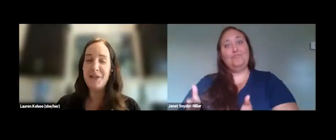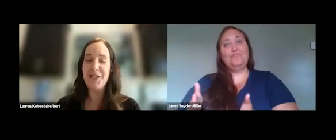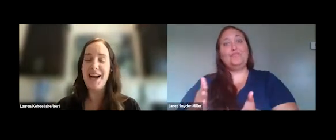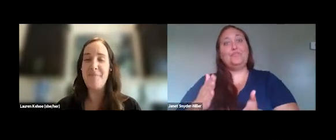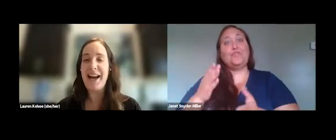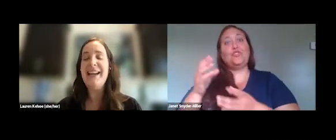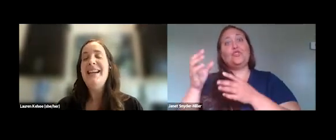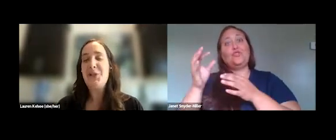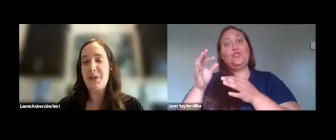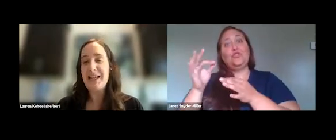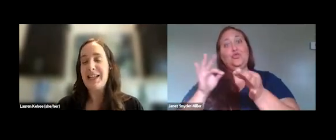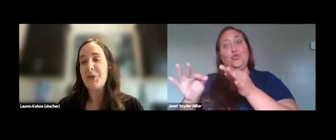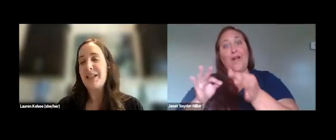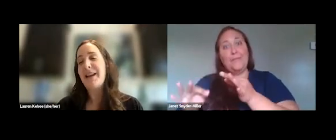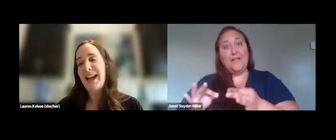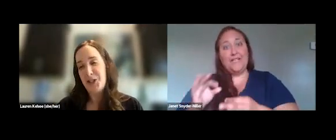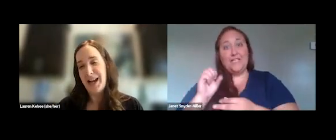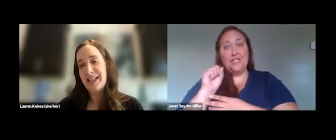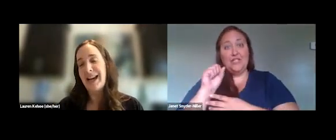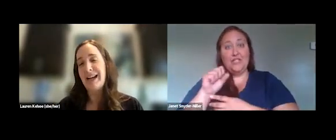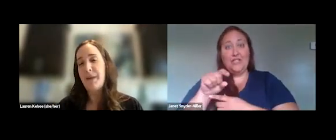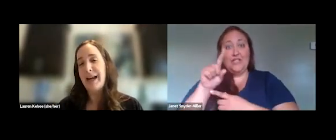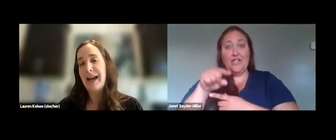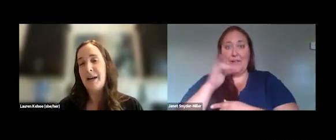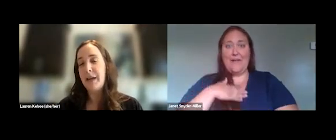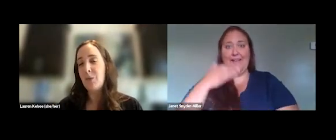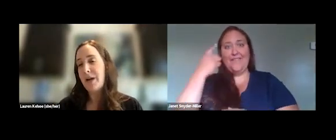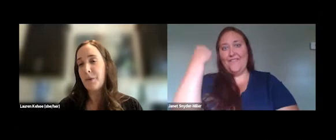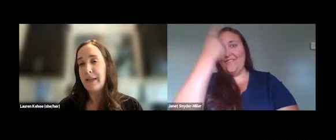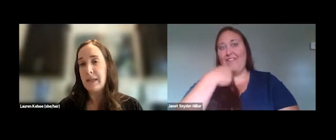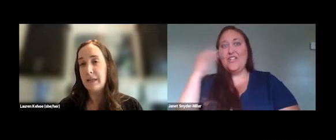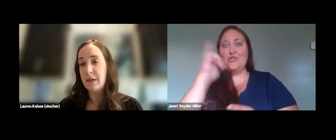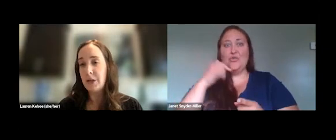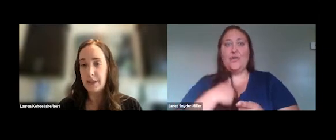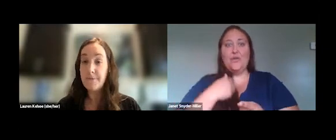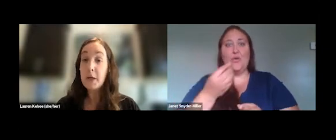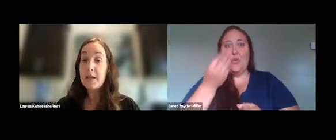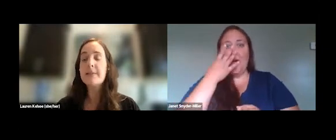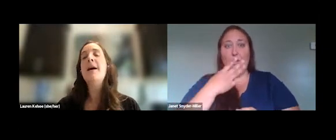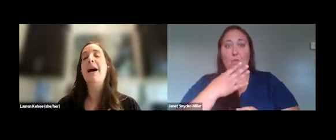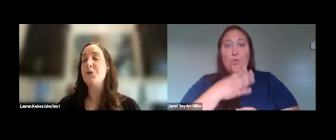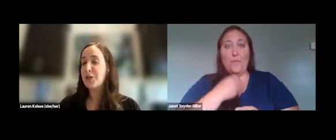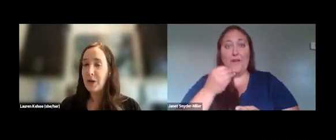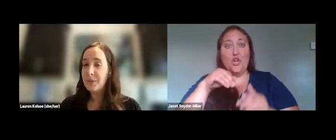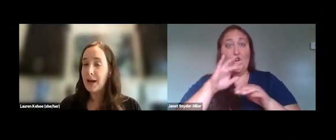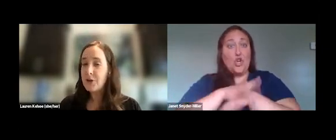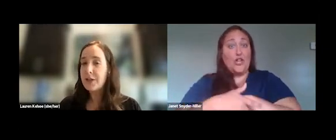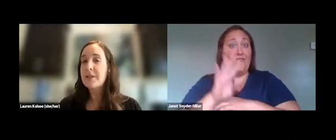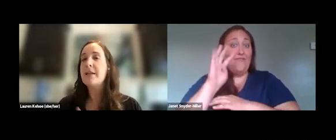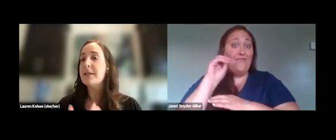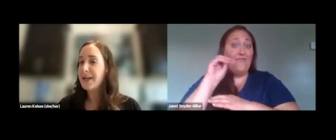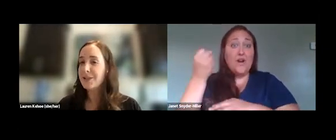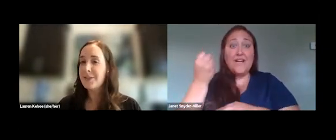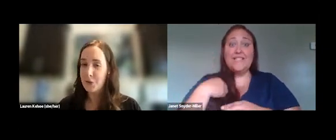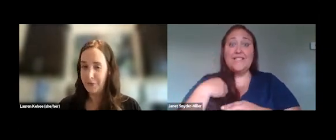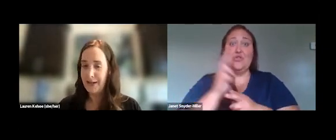describe the images on my screen. And so it is my headshot. I am a white woman in her early 40s. I usually wear black shirts,